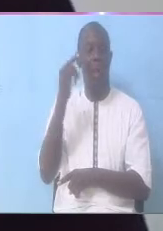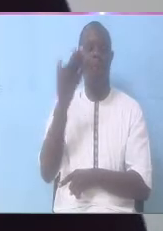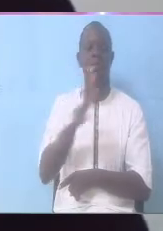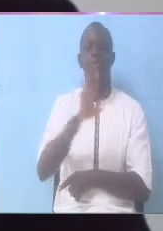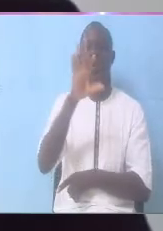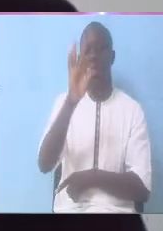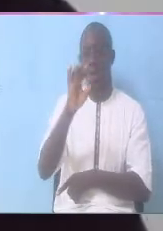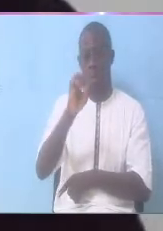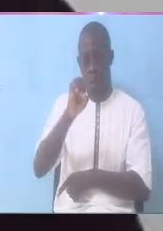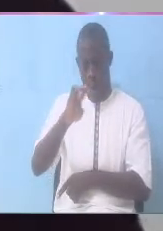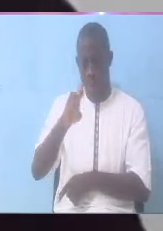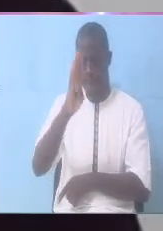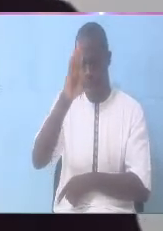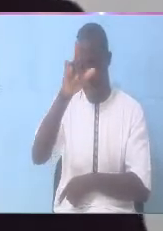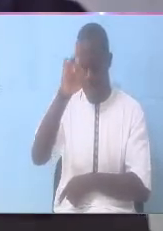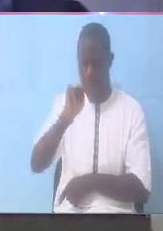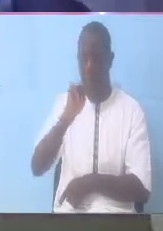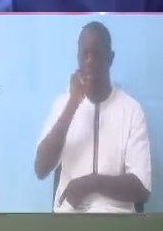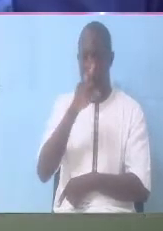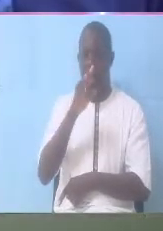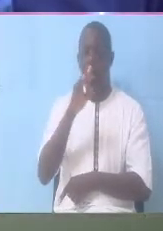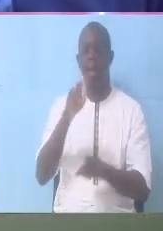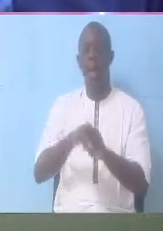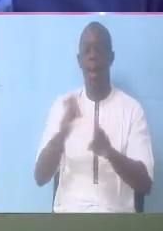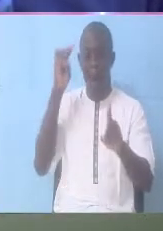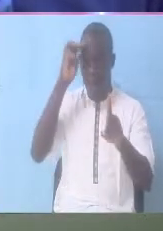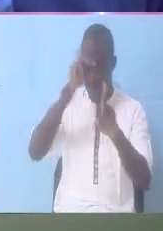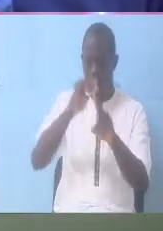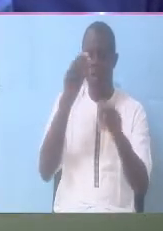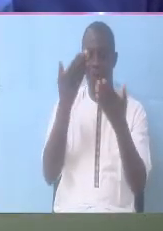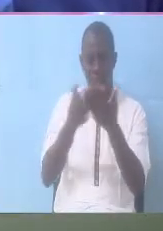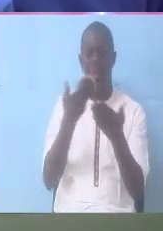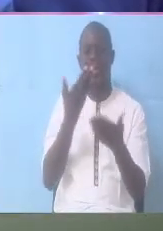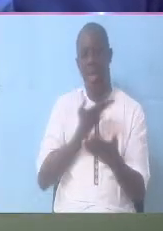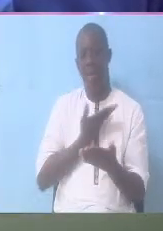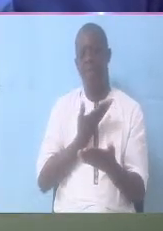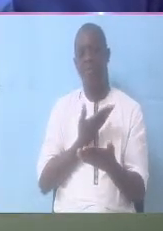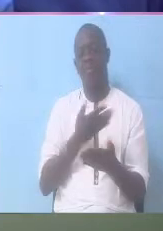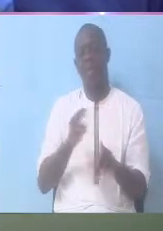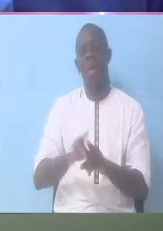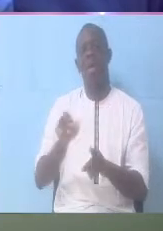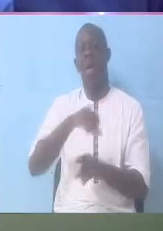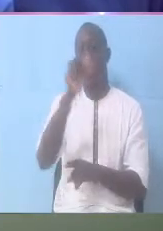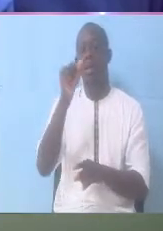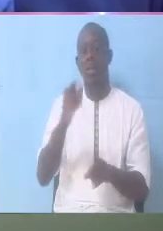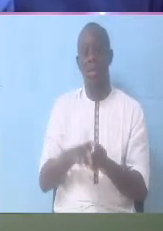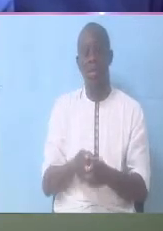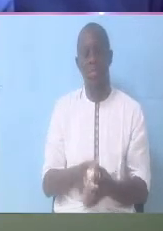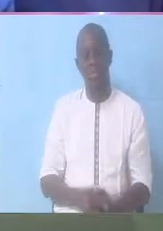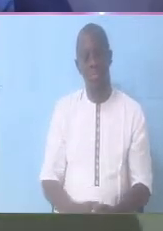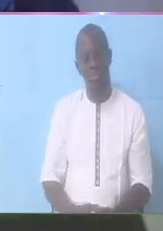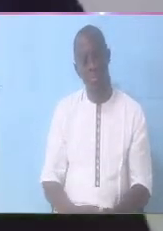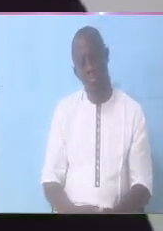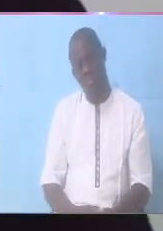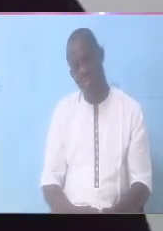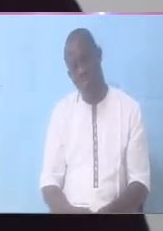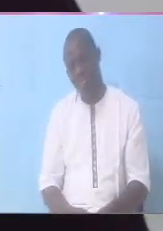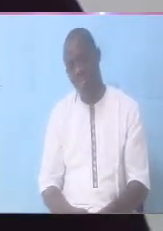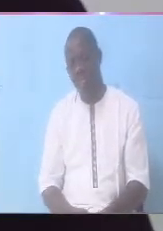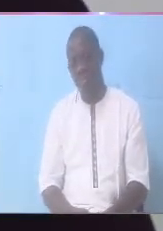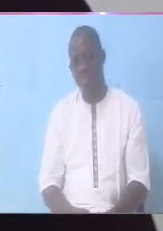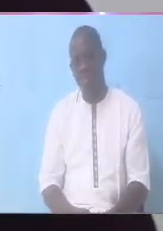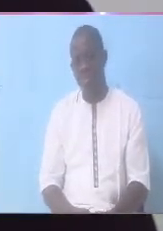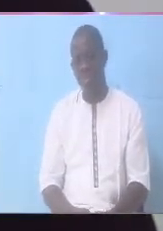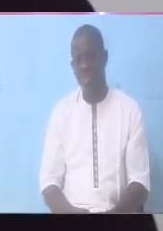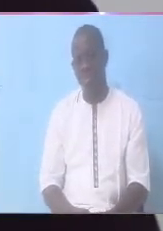accomplished. Obviously, you said mission accomplished. If you send me something and then someone come and said, oh, the guy you sent said mission accomplished, I